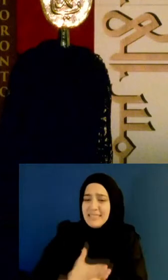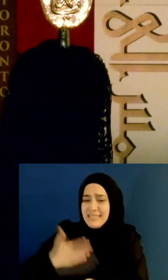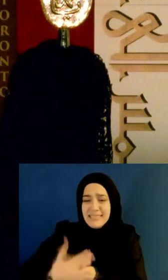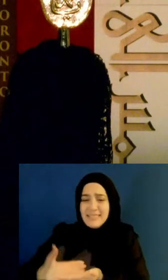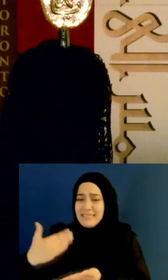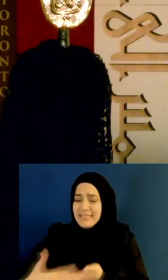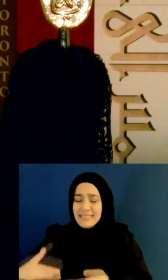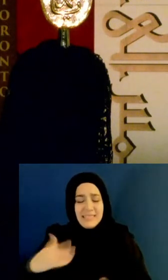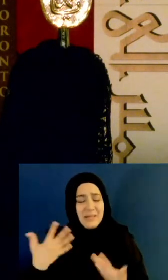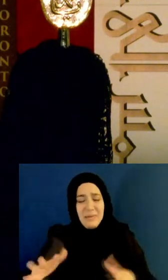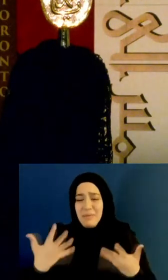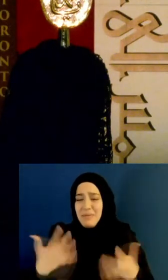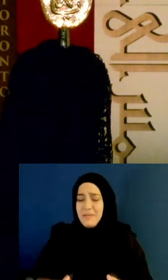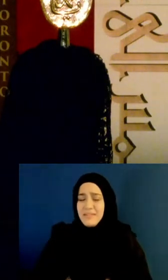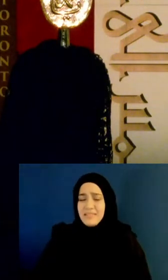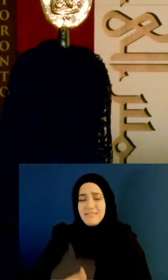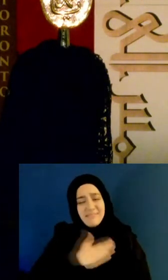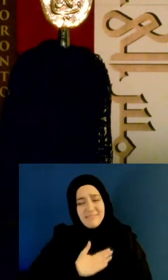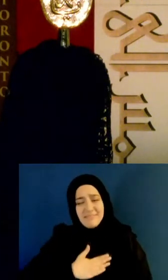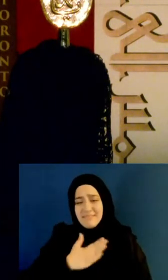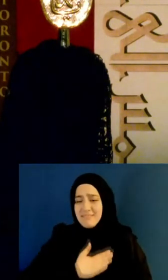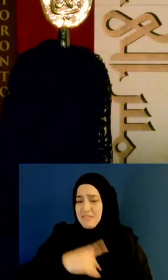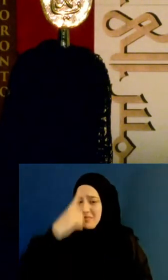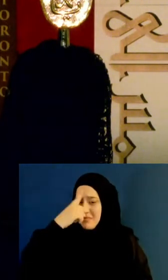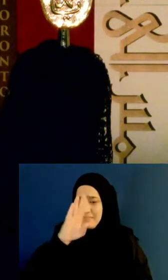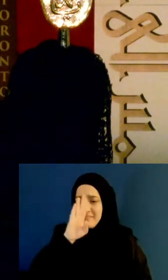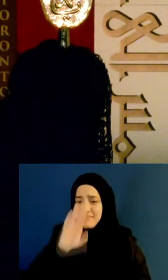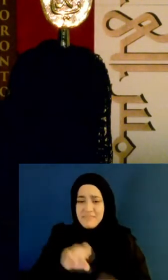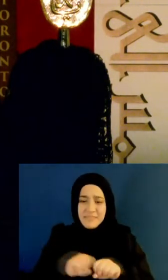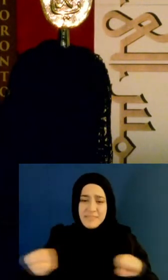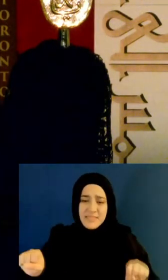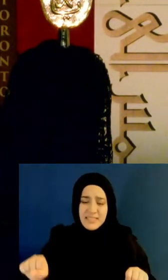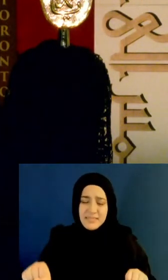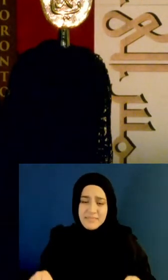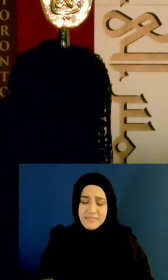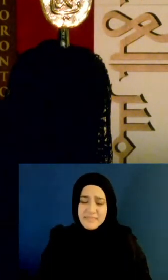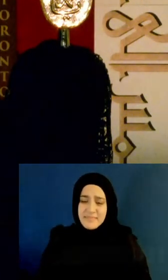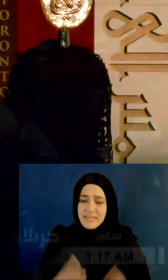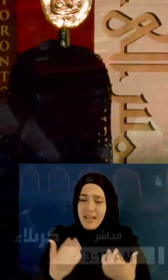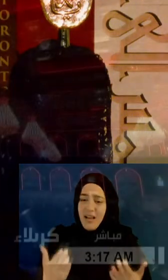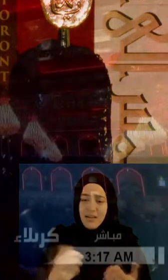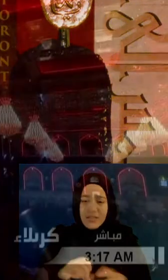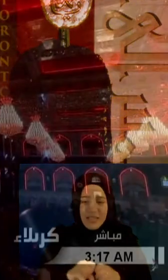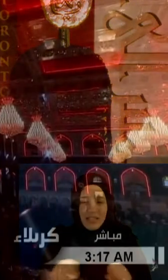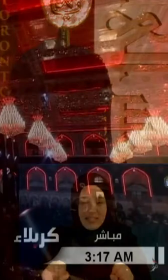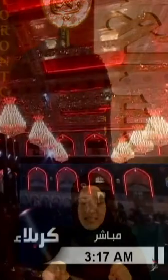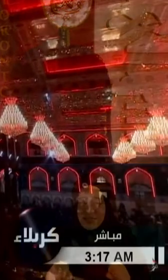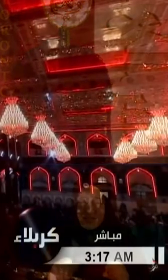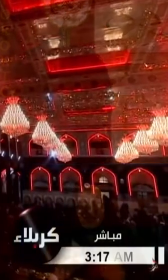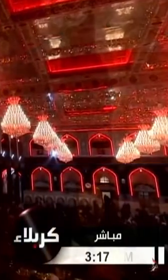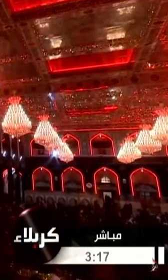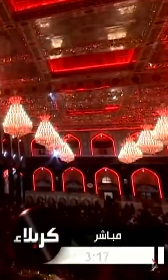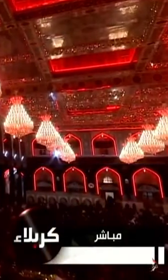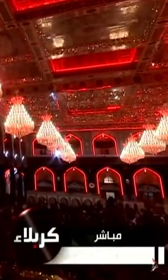Ya Hussein. Ya Hussein, Ya Hussein,